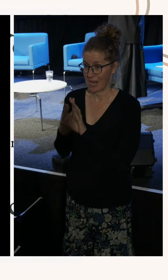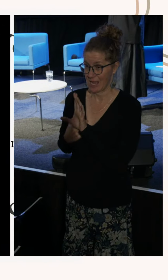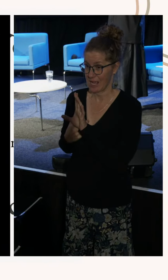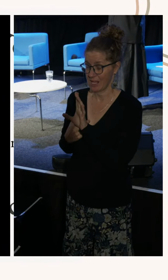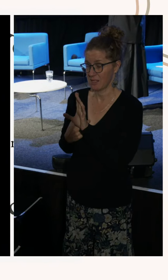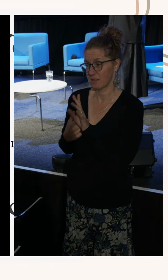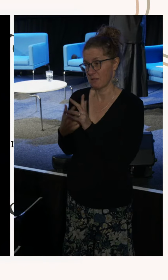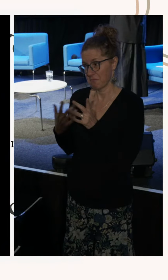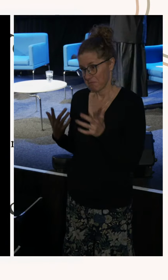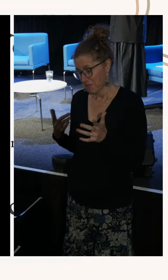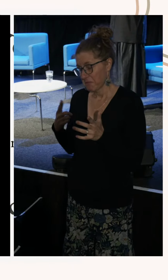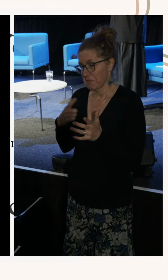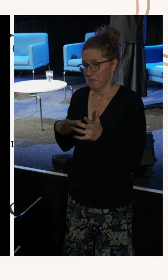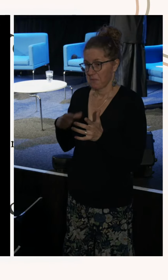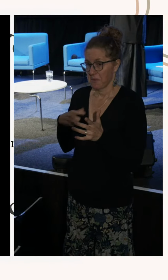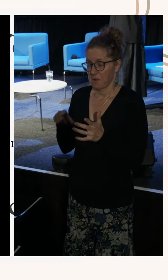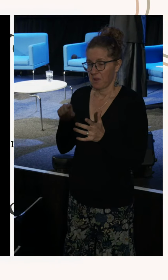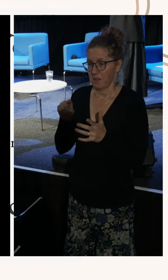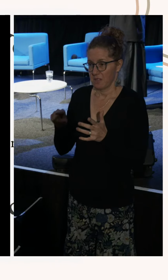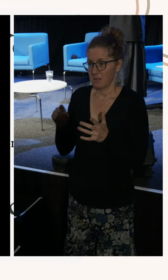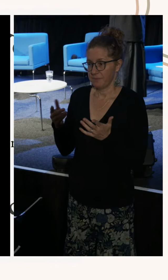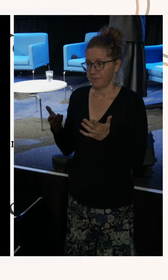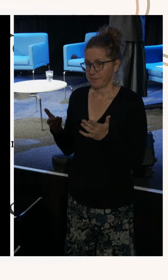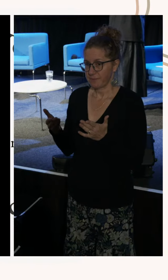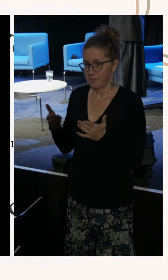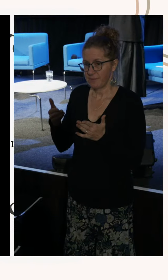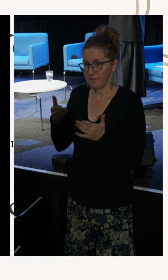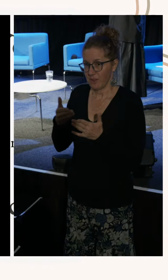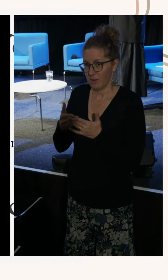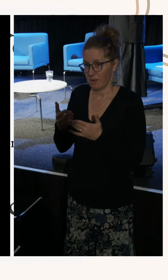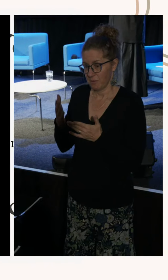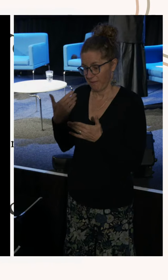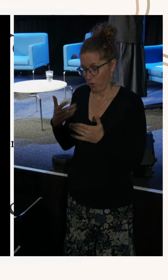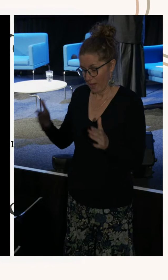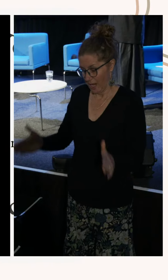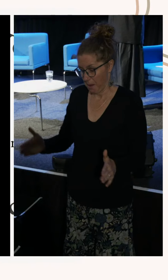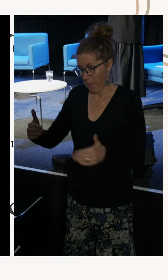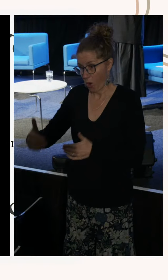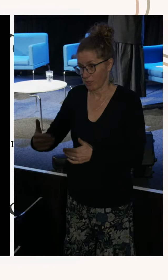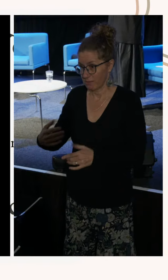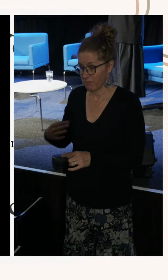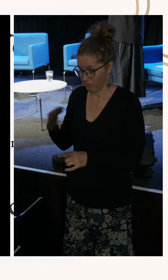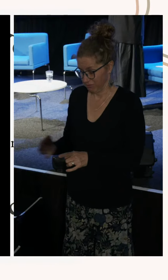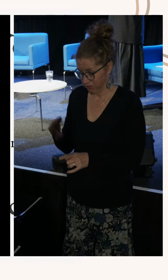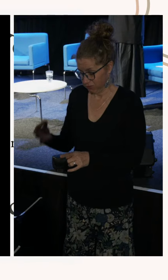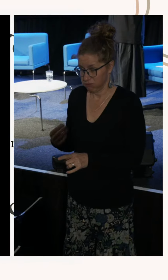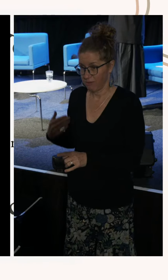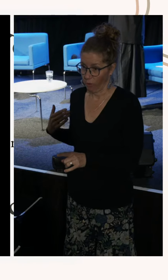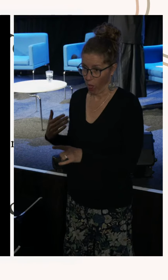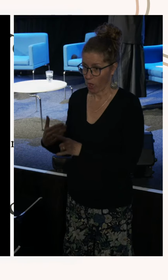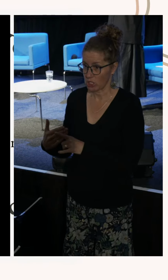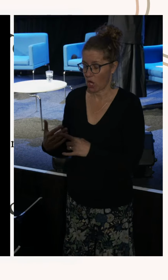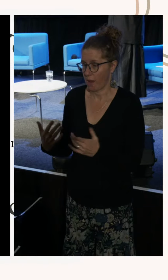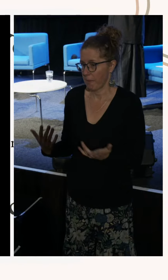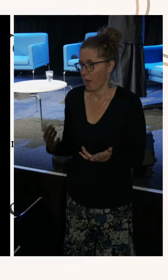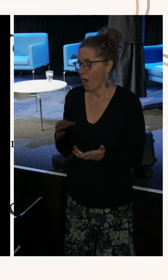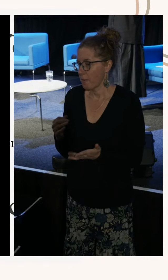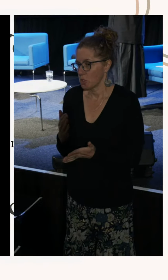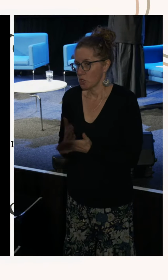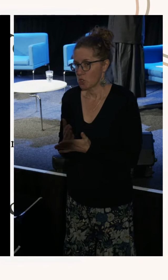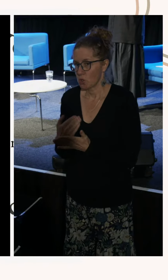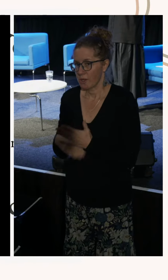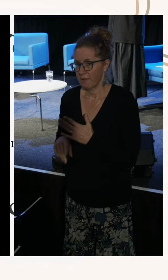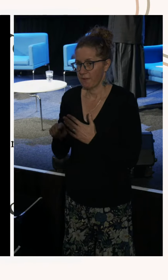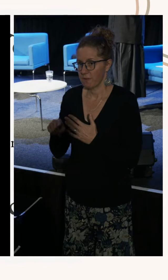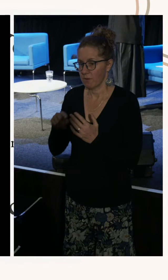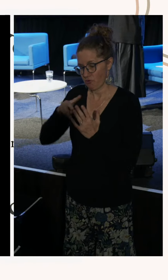that, you know, this is an edition that's been sitting in a box undigitised for a long time. I'm not sure if it's been